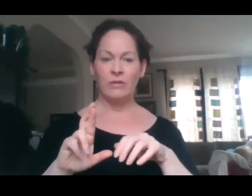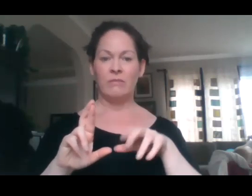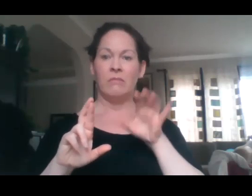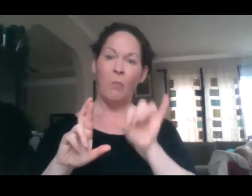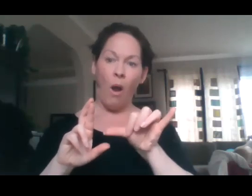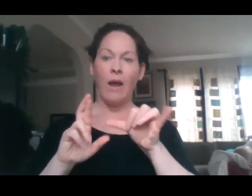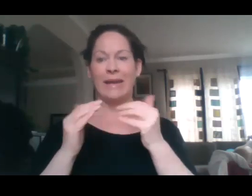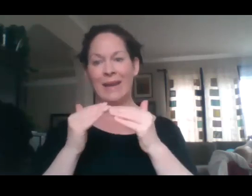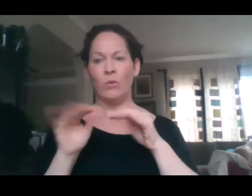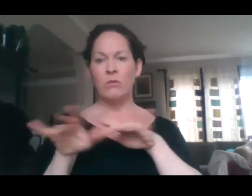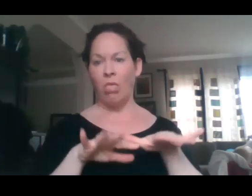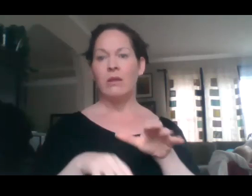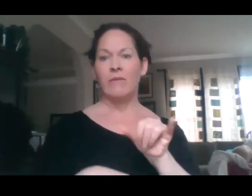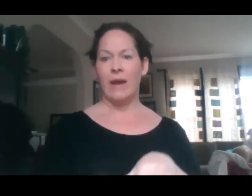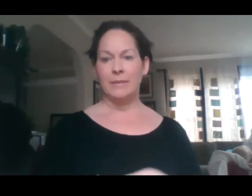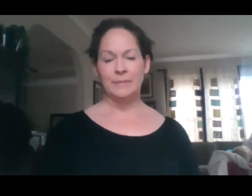this y.